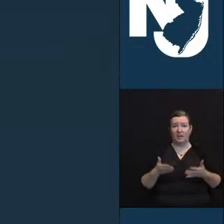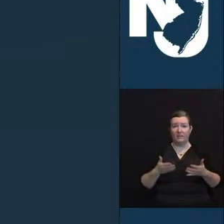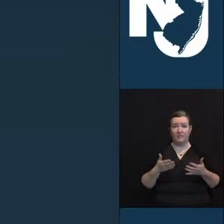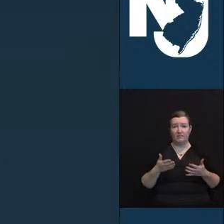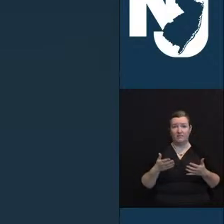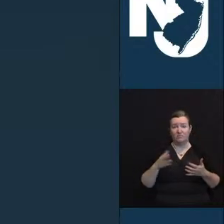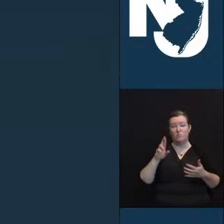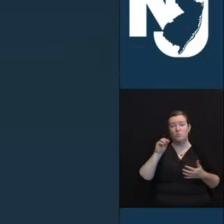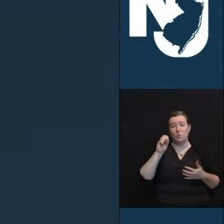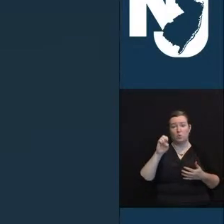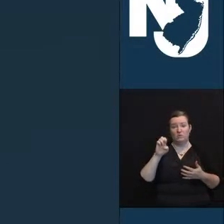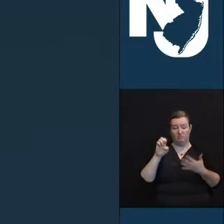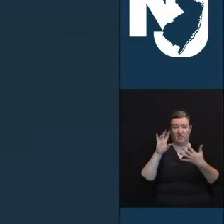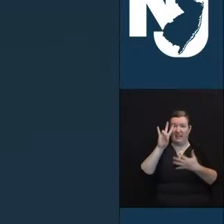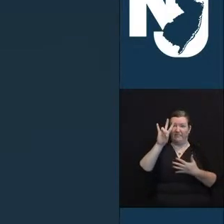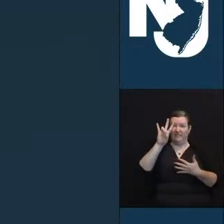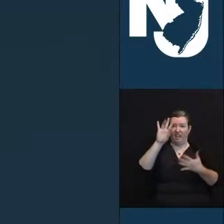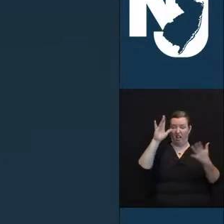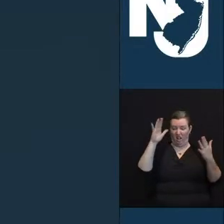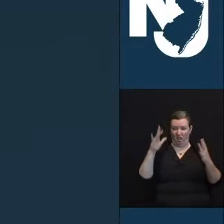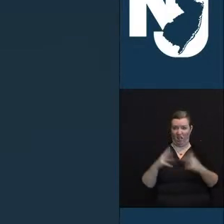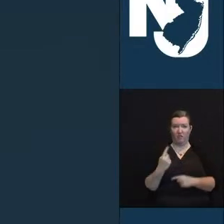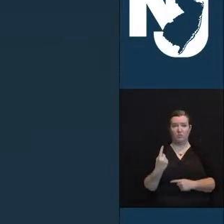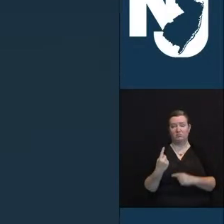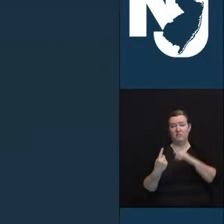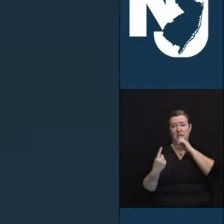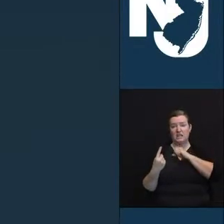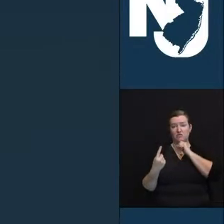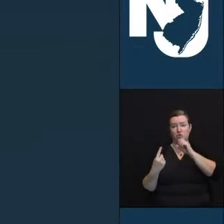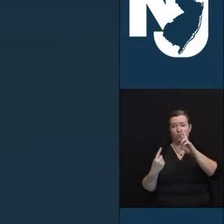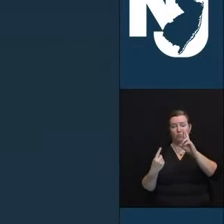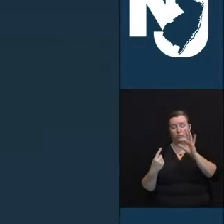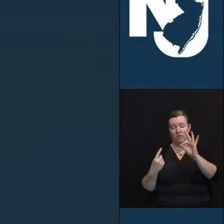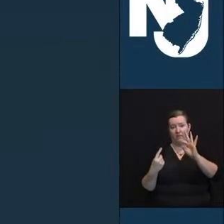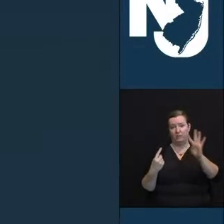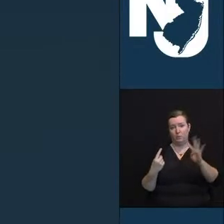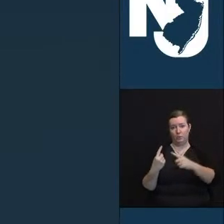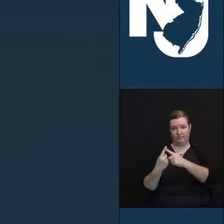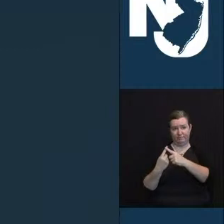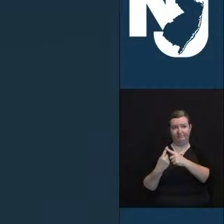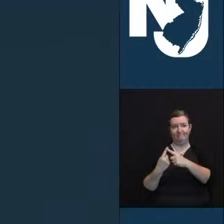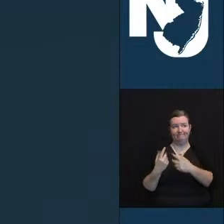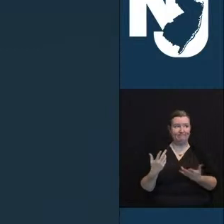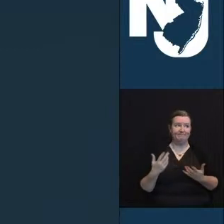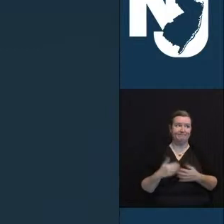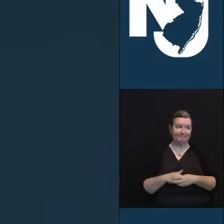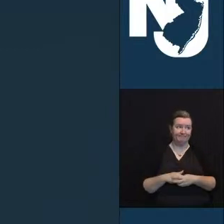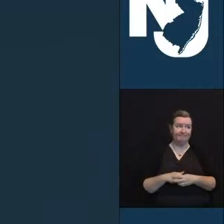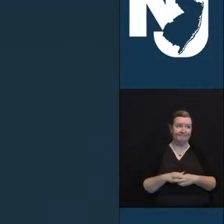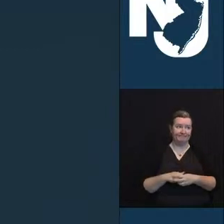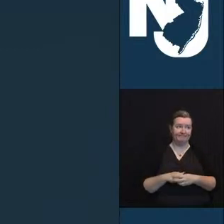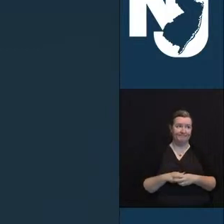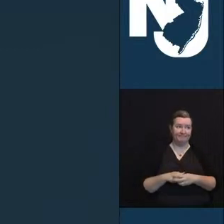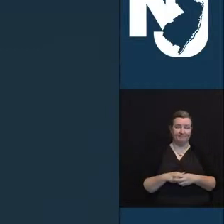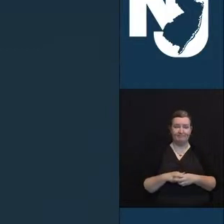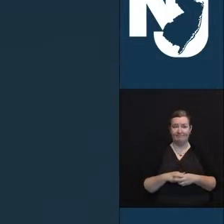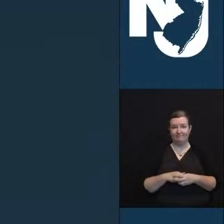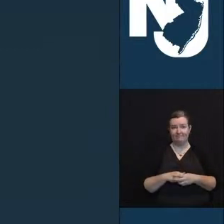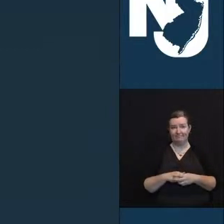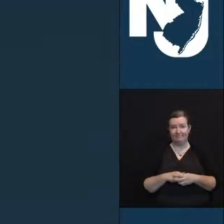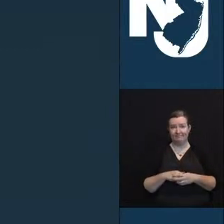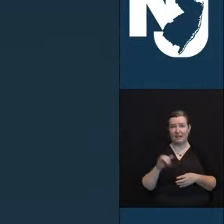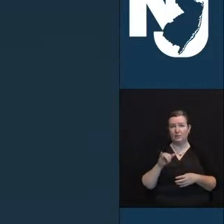was the baby. I mentioned that her family kept her close to her hometown, and she was not only survived by Rose, but by 6